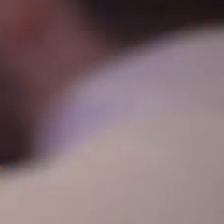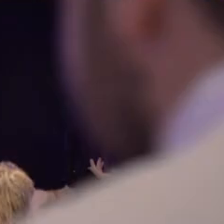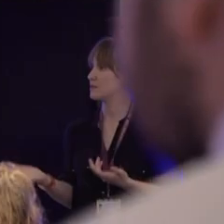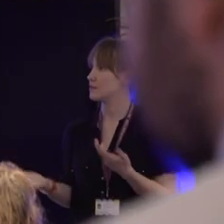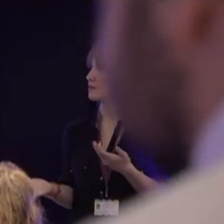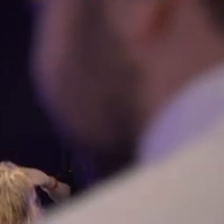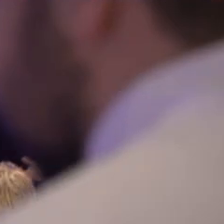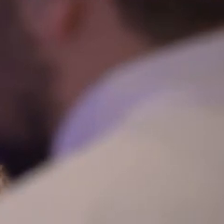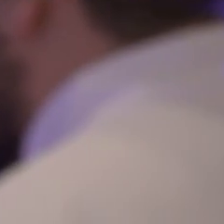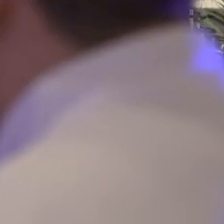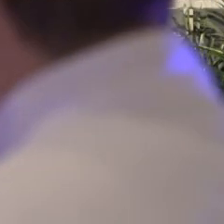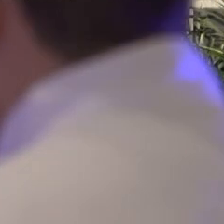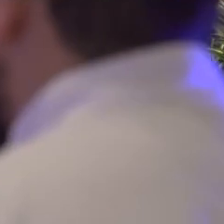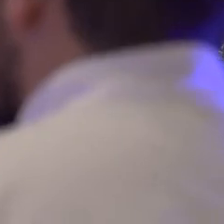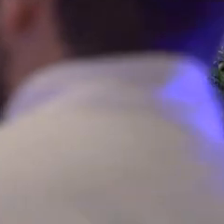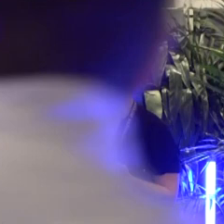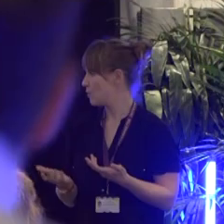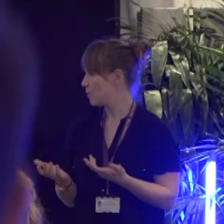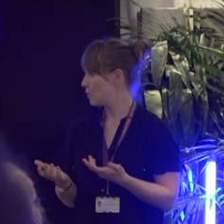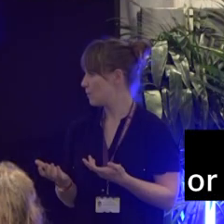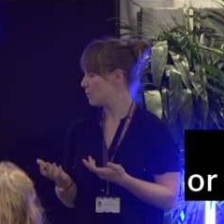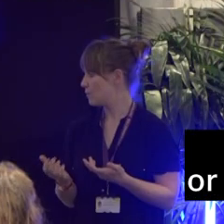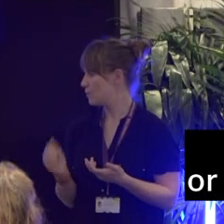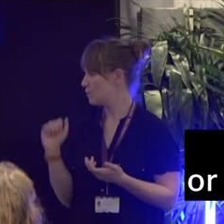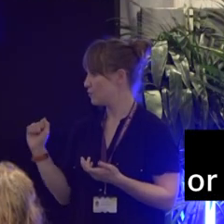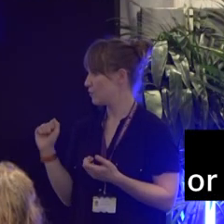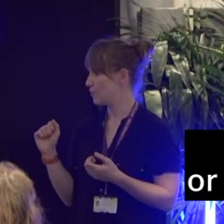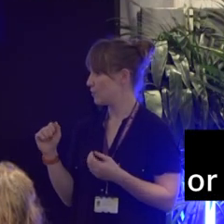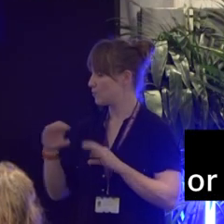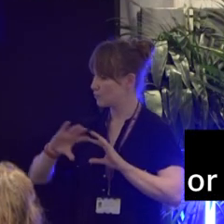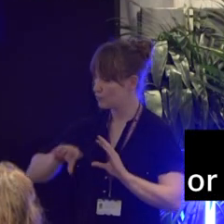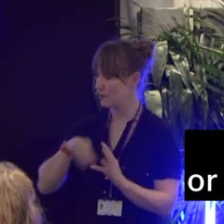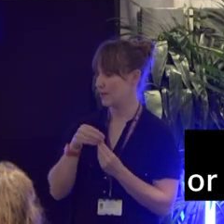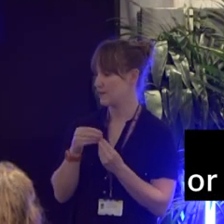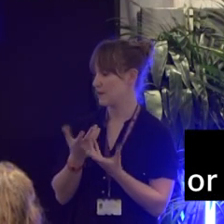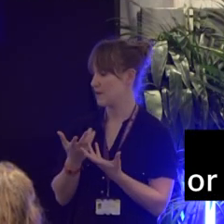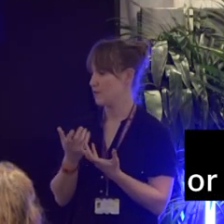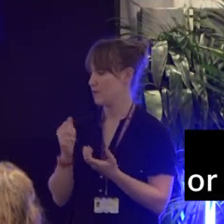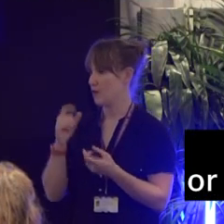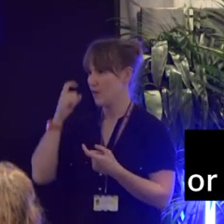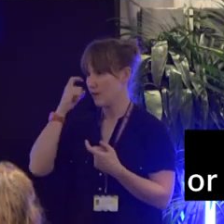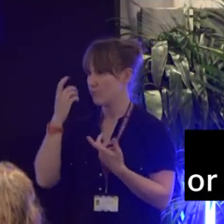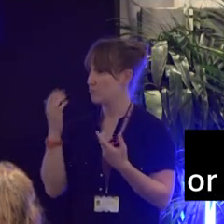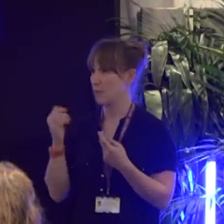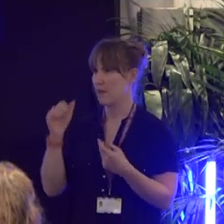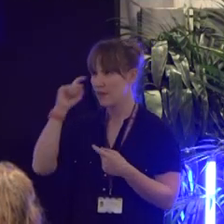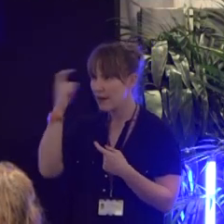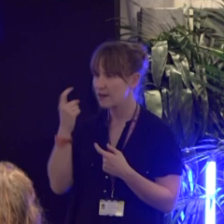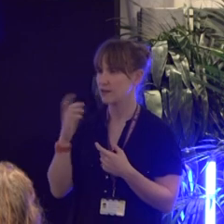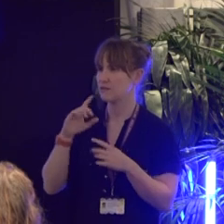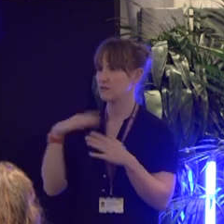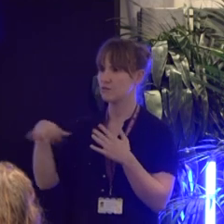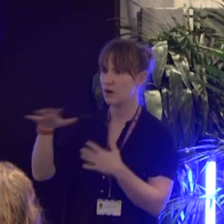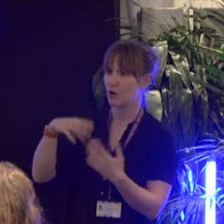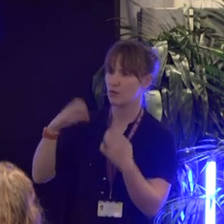of how your like creativity or your careers or your thinking around sort of audiences,